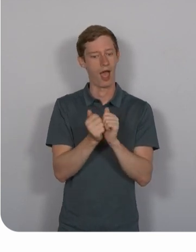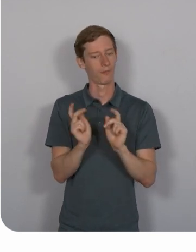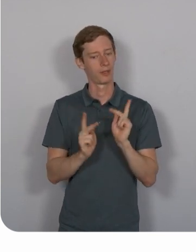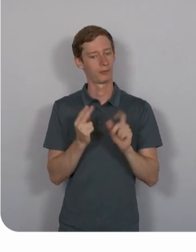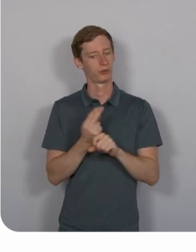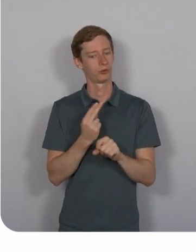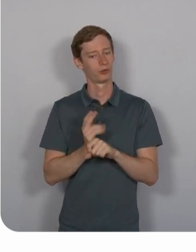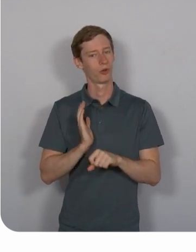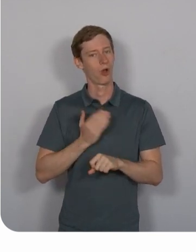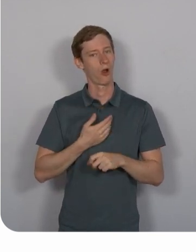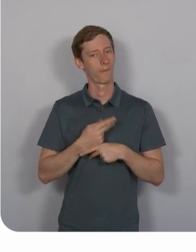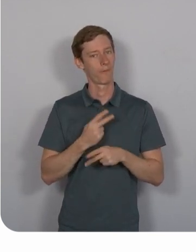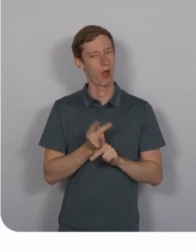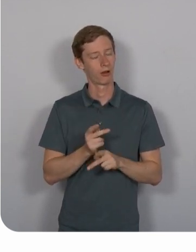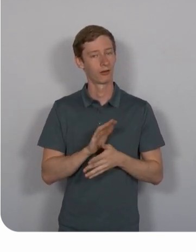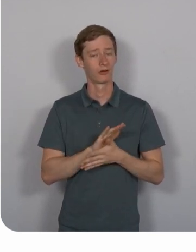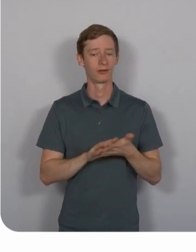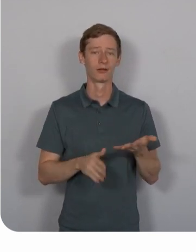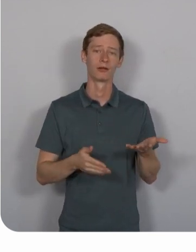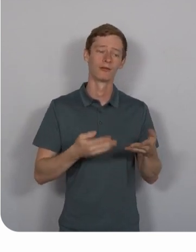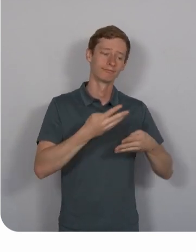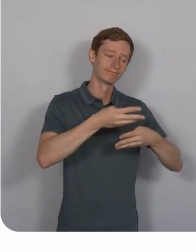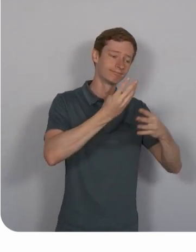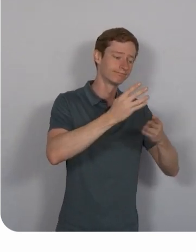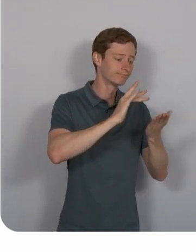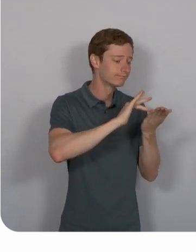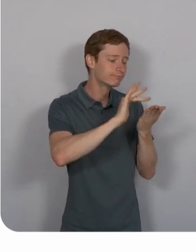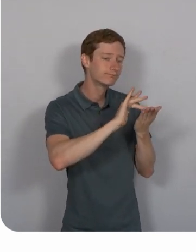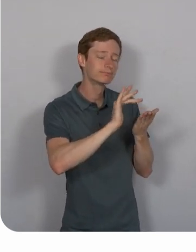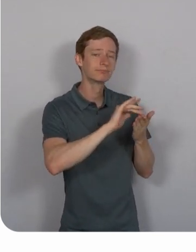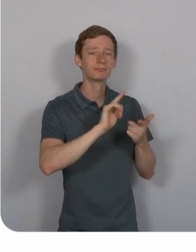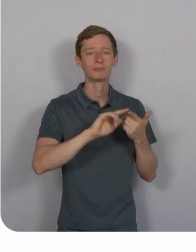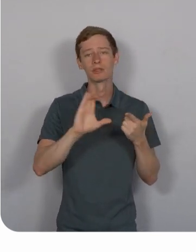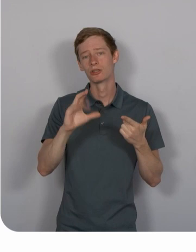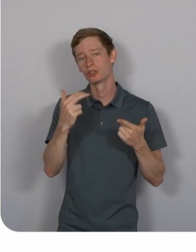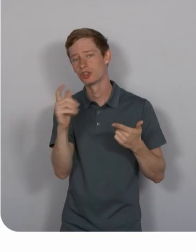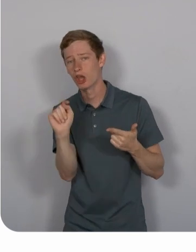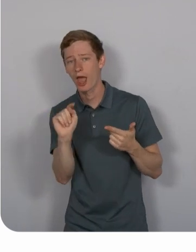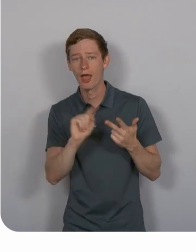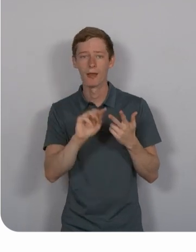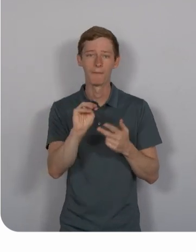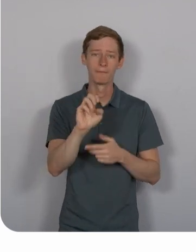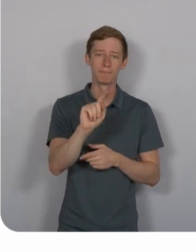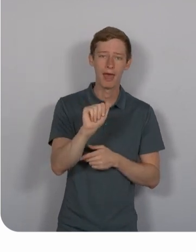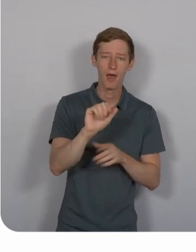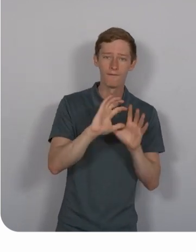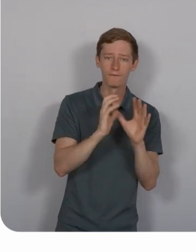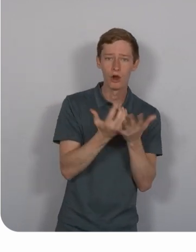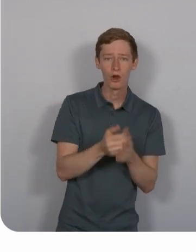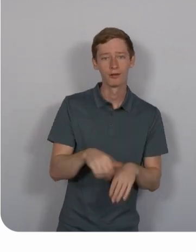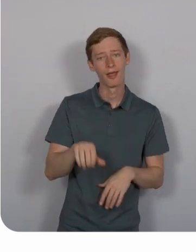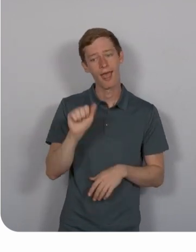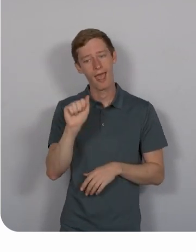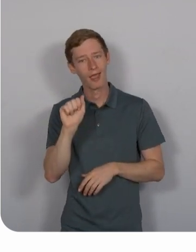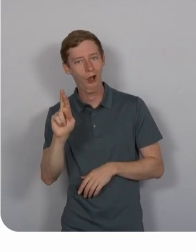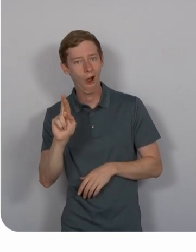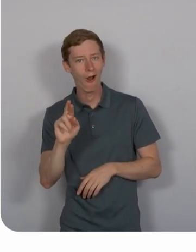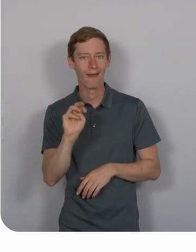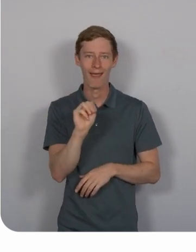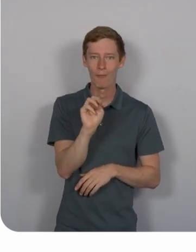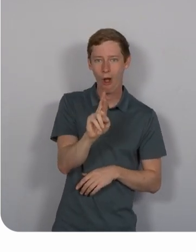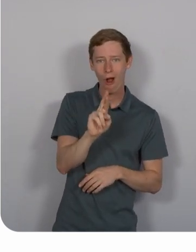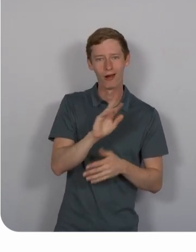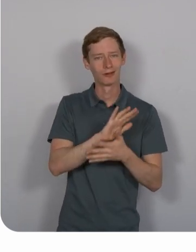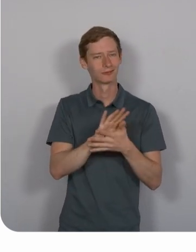from feeds to chat to all the metaverse stuff to virtual and augmented reality. I think it's going to change